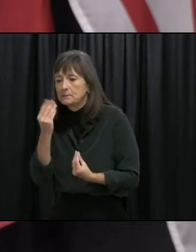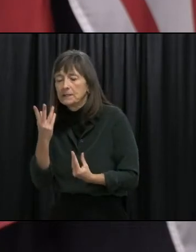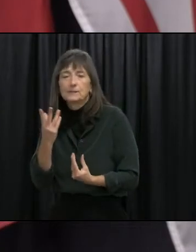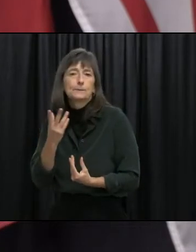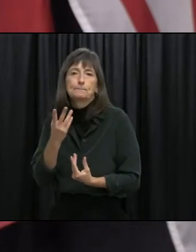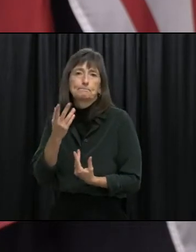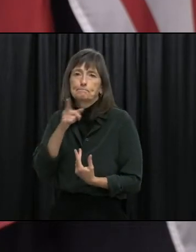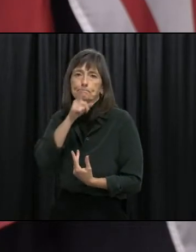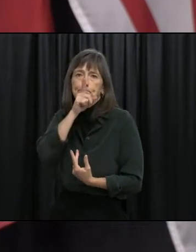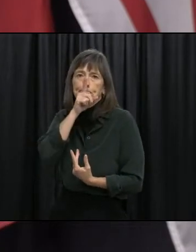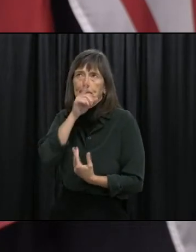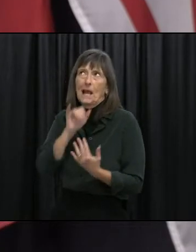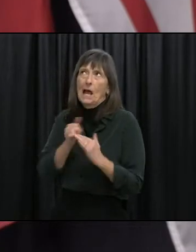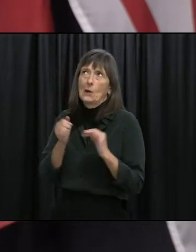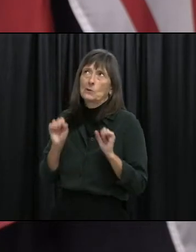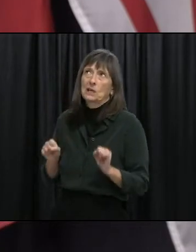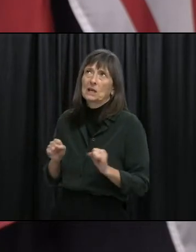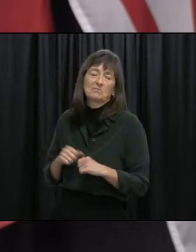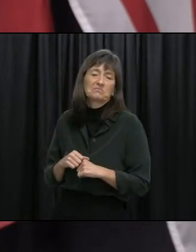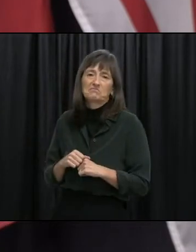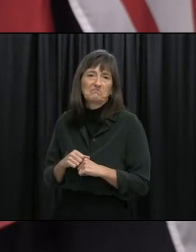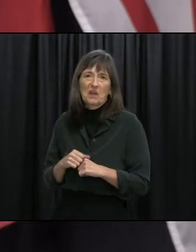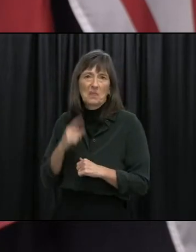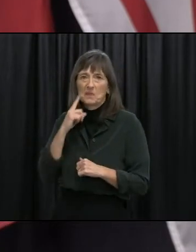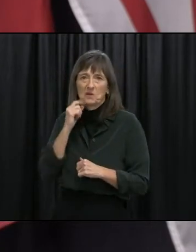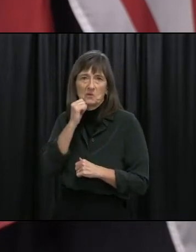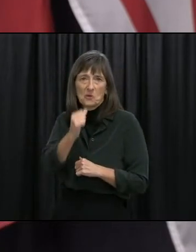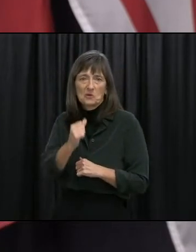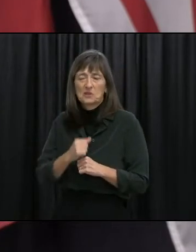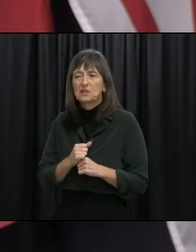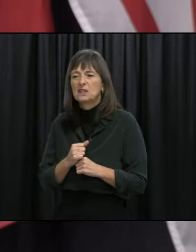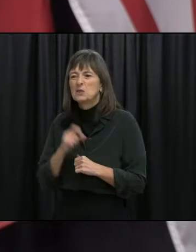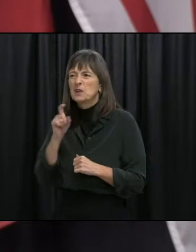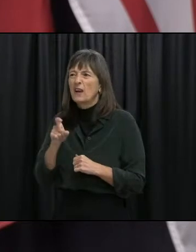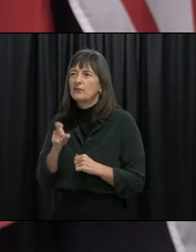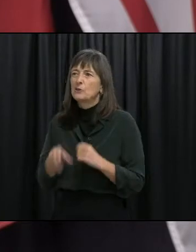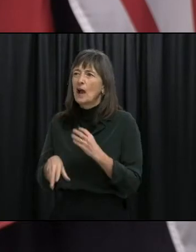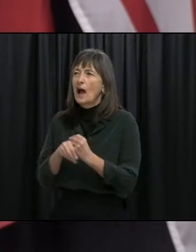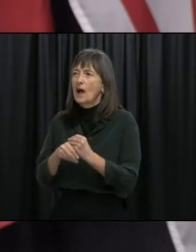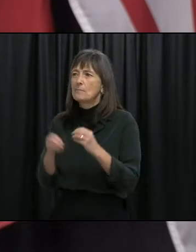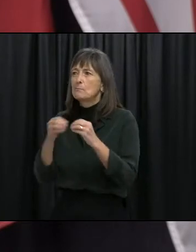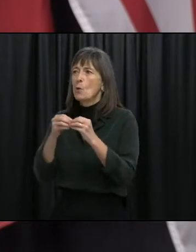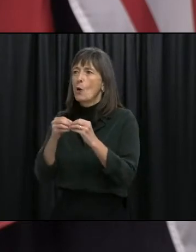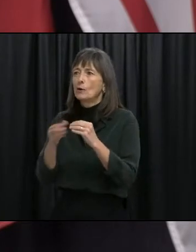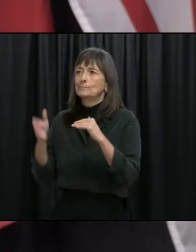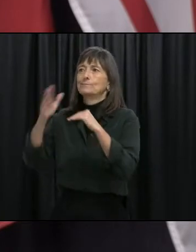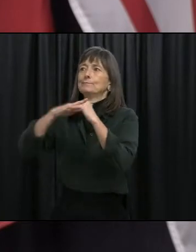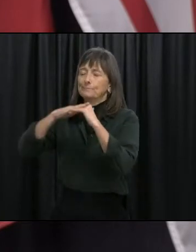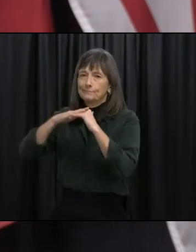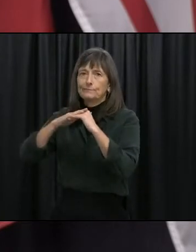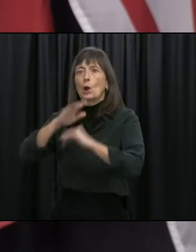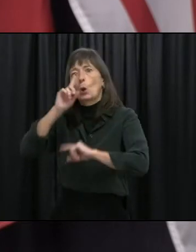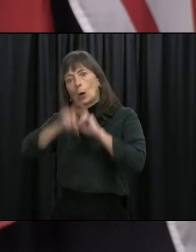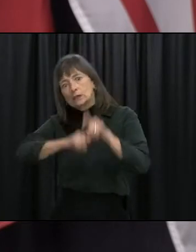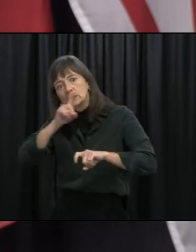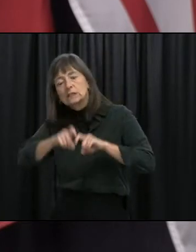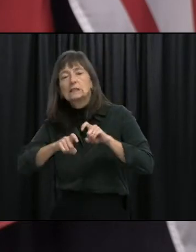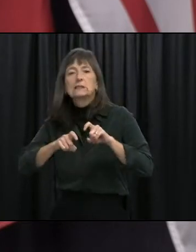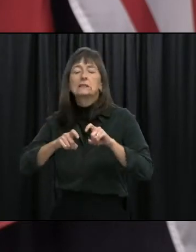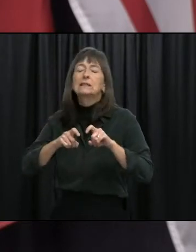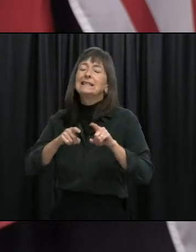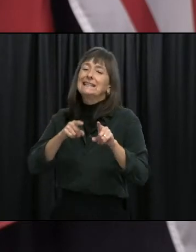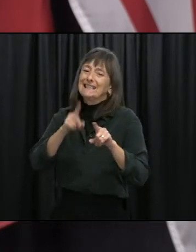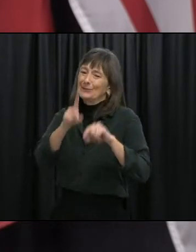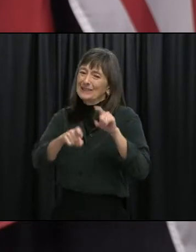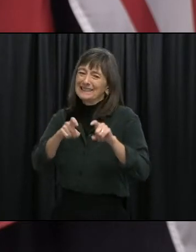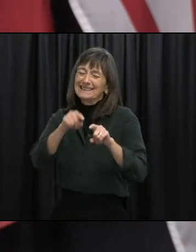data prospectively without introducing another layer of bureaucracy and potentially a barrier. The